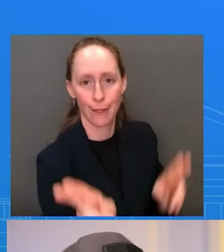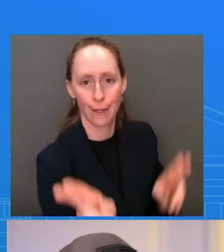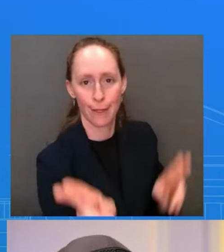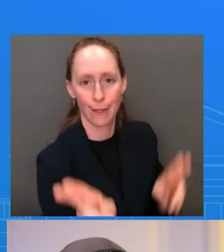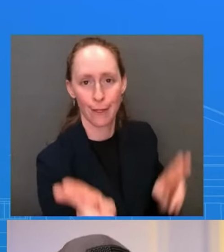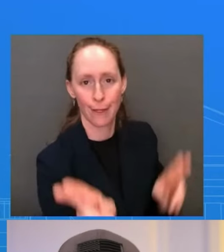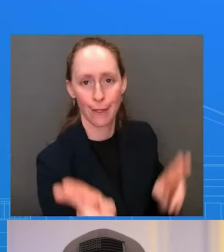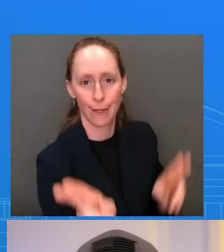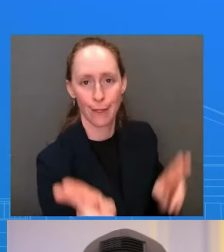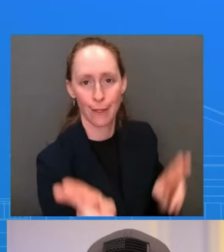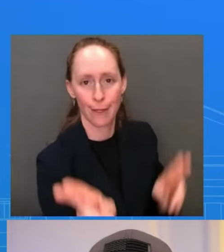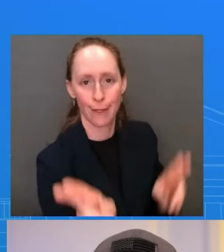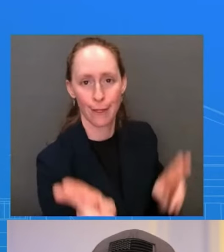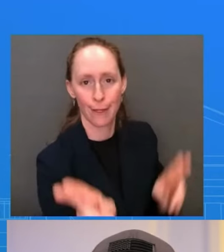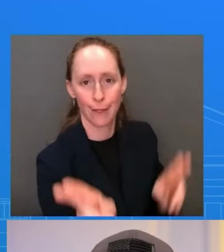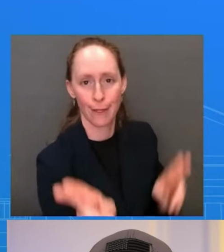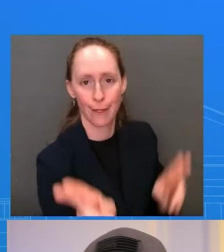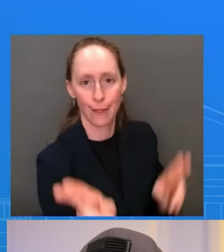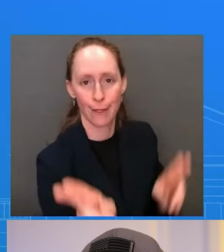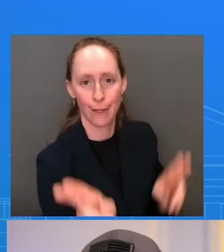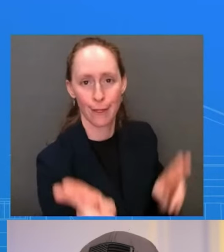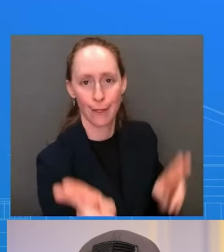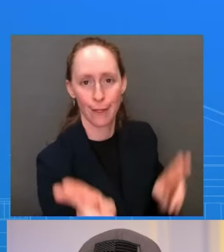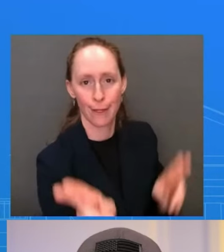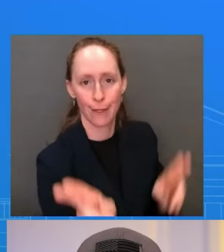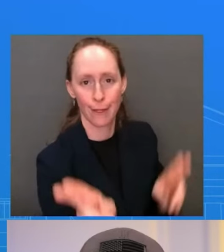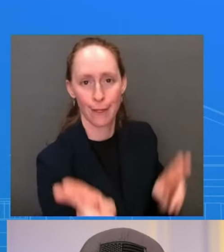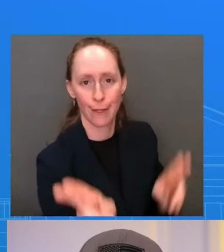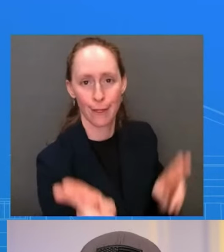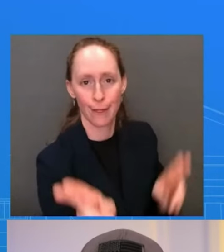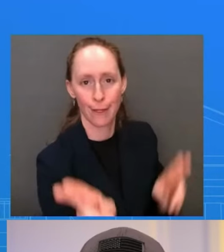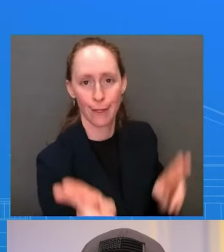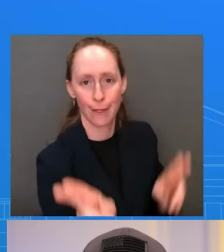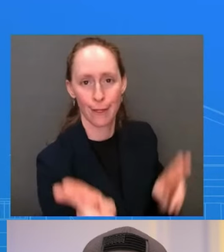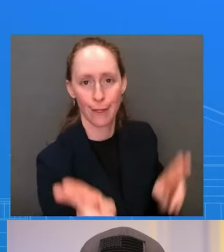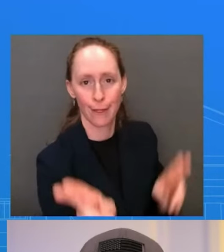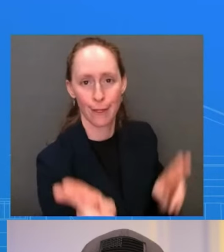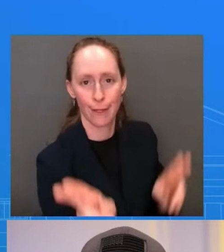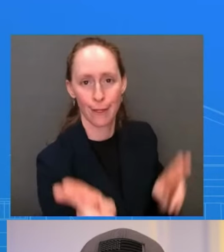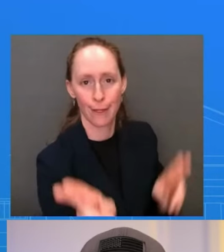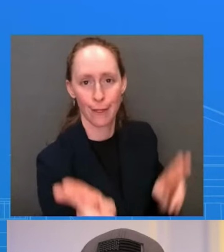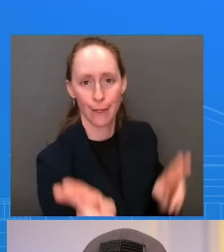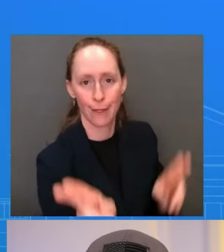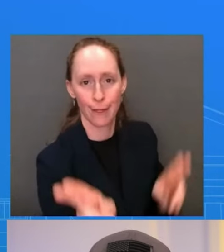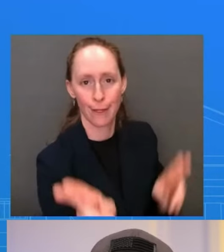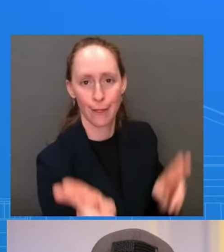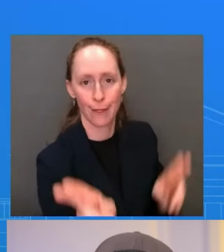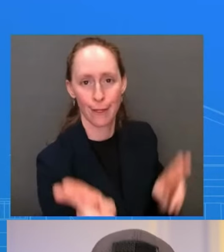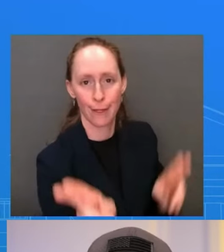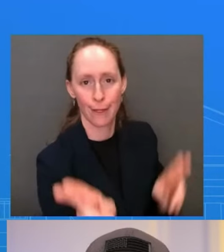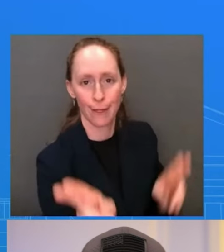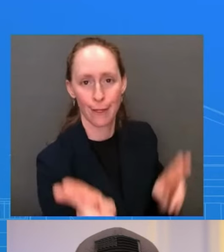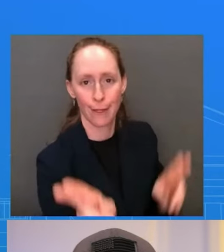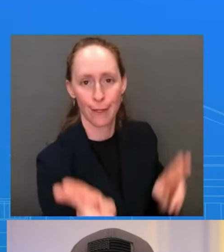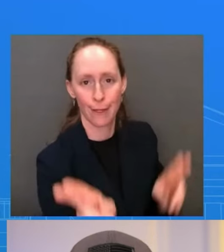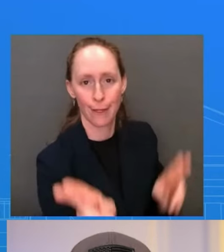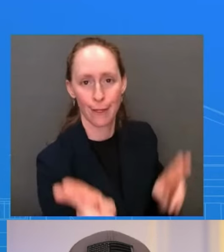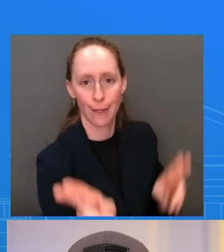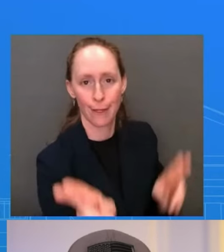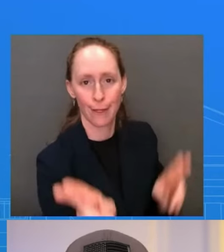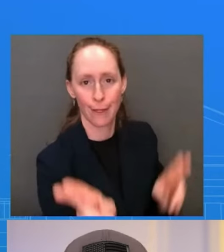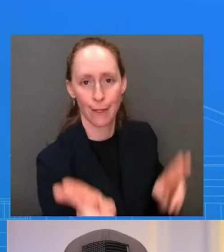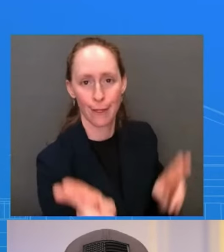border. So when a Republican does take office, they're going to seize up the border. They're going to build a border wall, lock it up some way so people can come in legally, and then